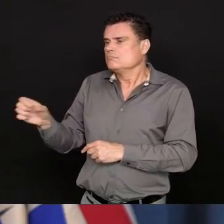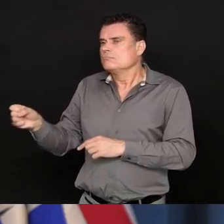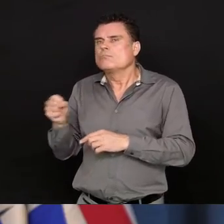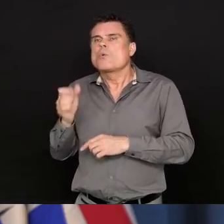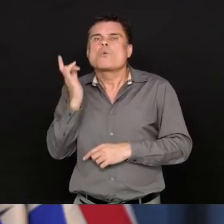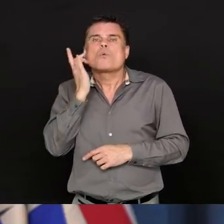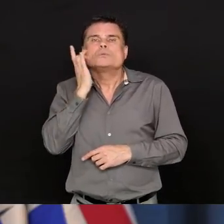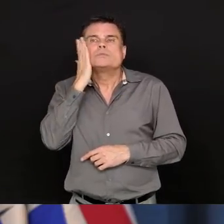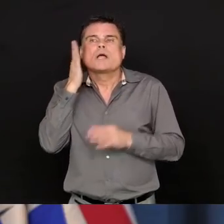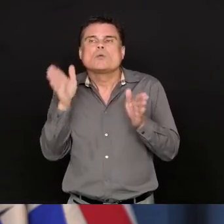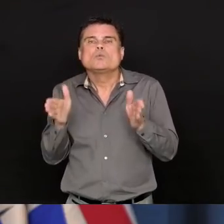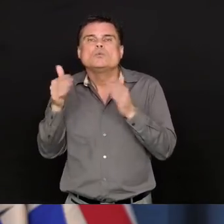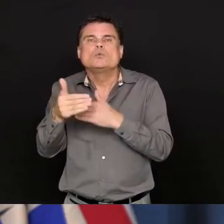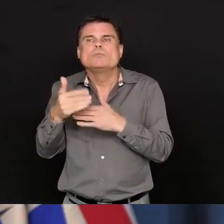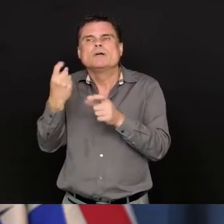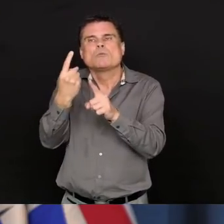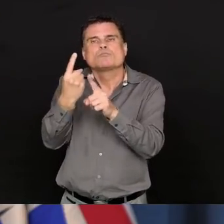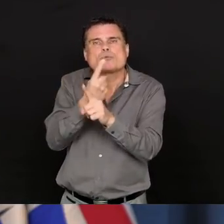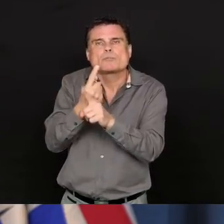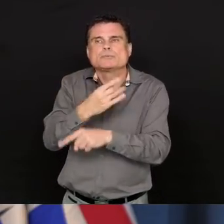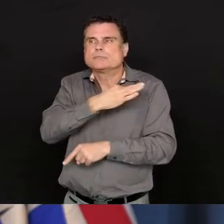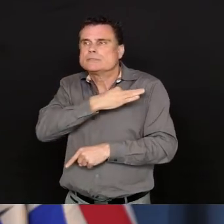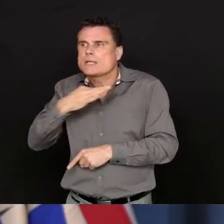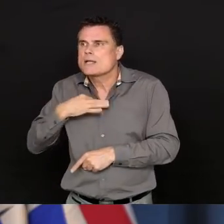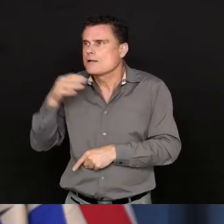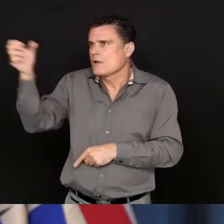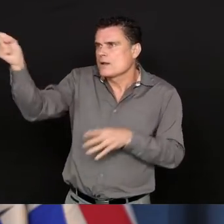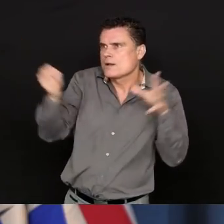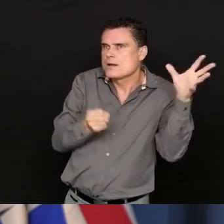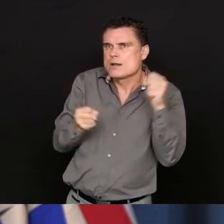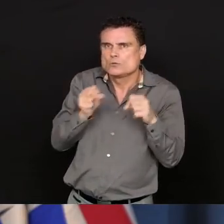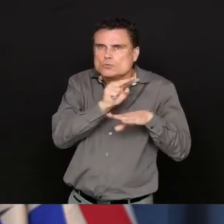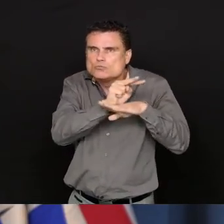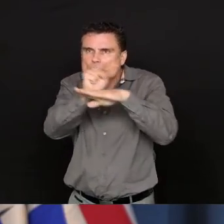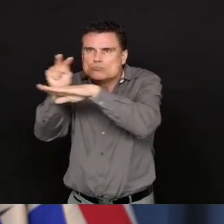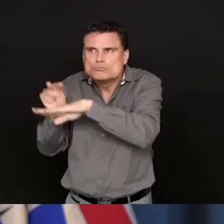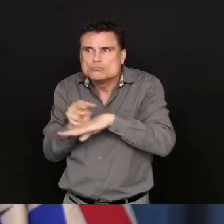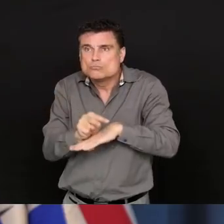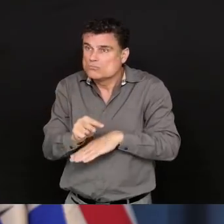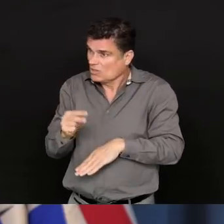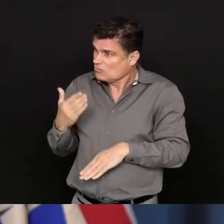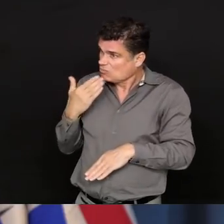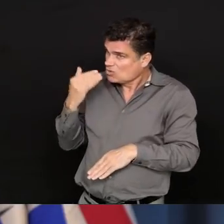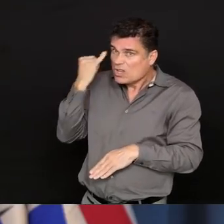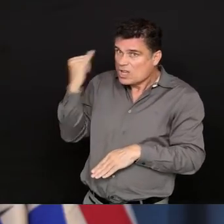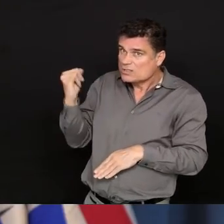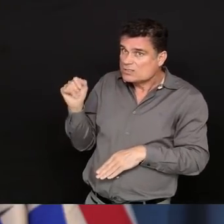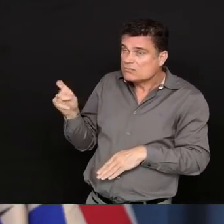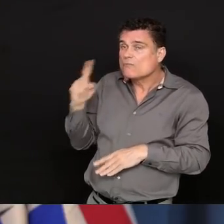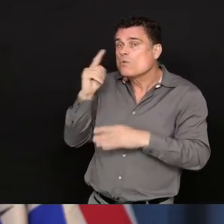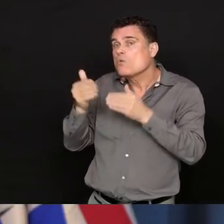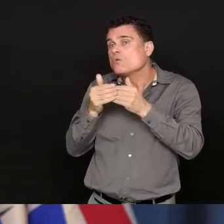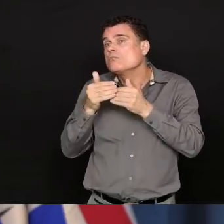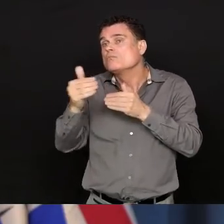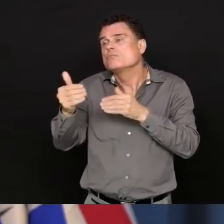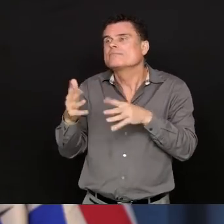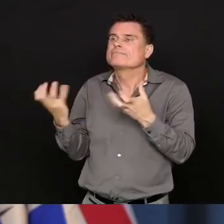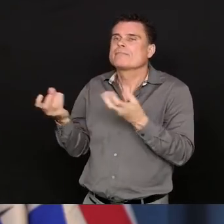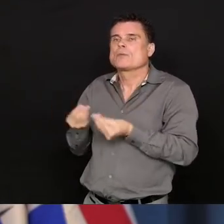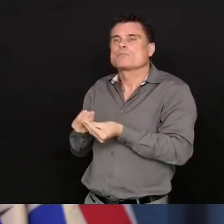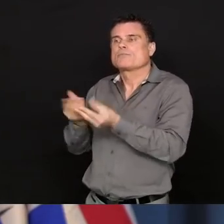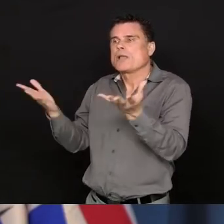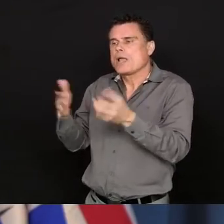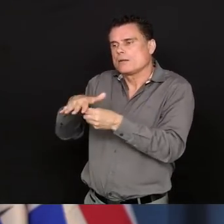that you would advise the province would be a good idea to do going forward to provide shelter for people